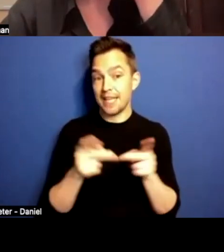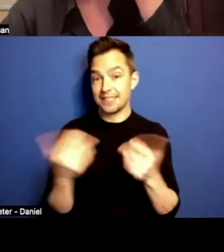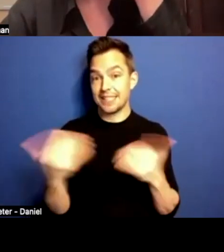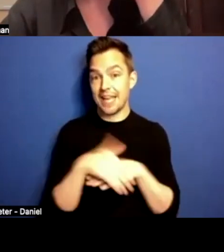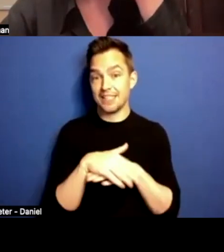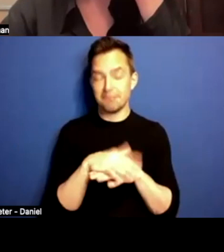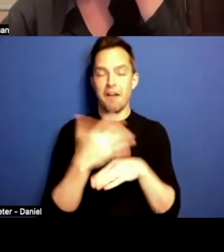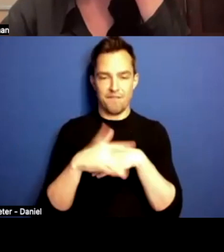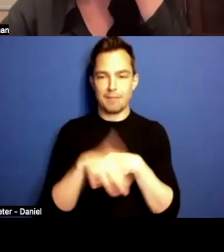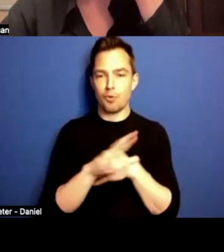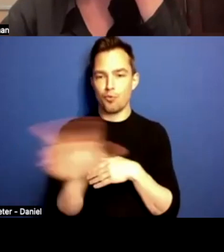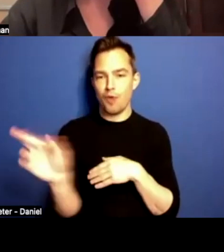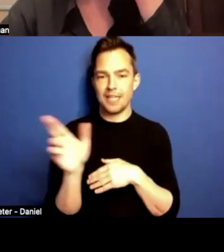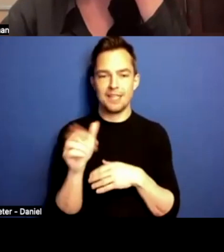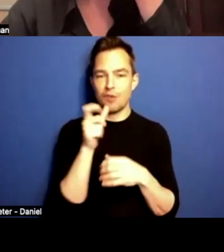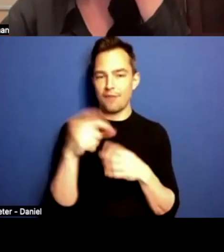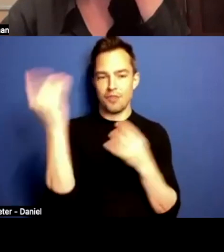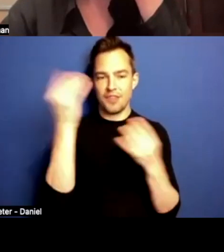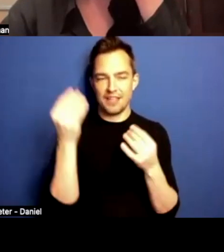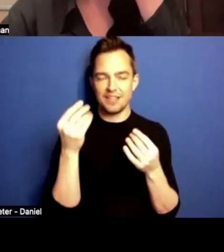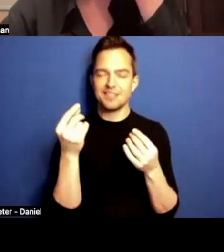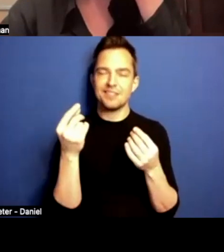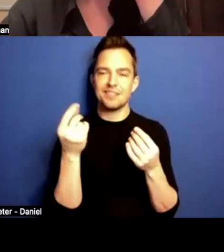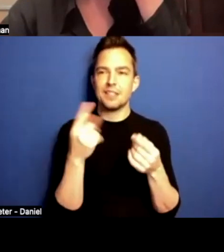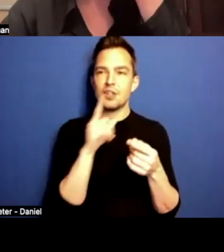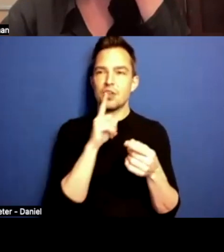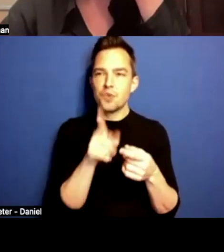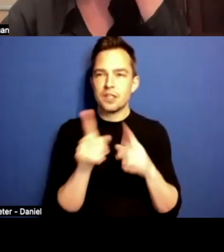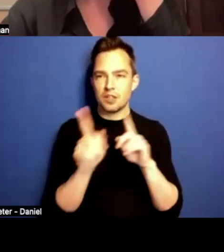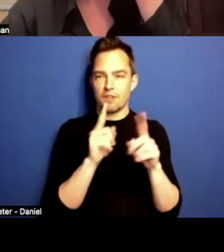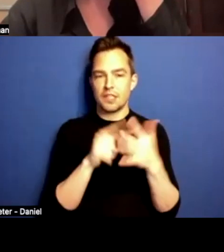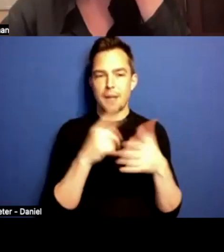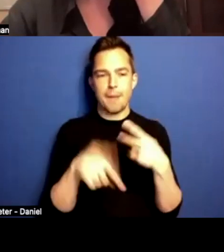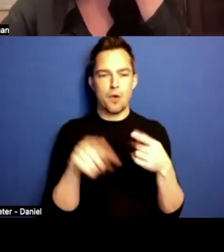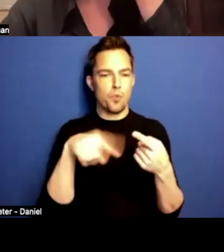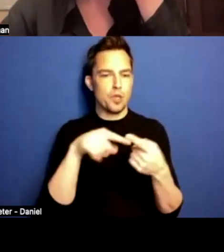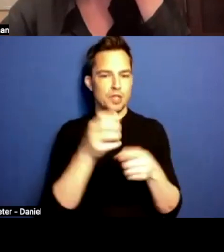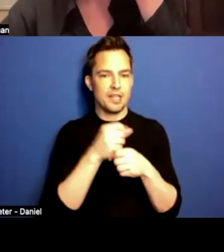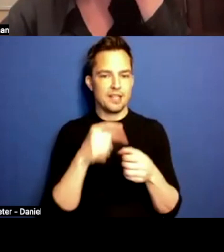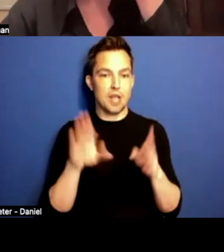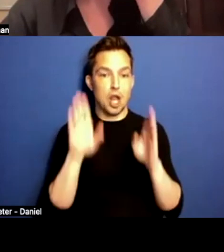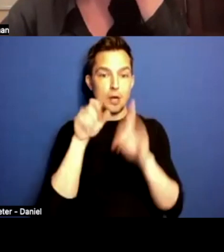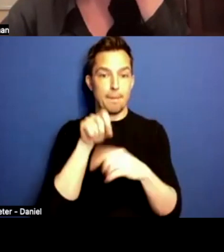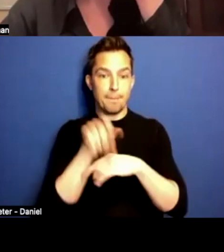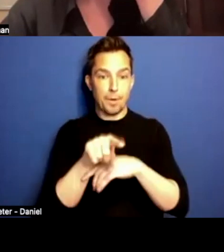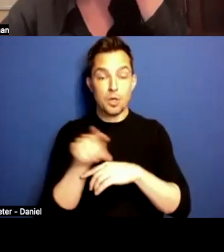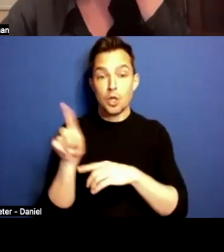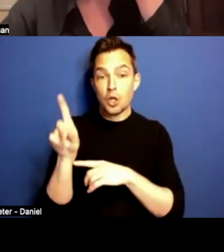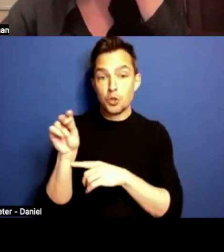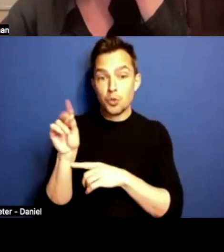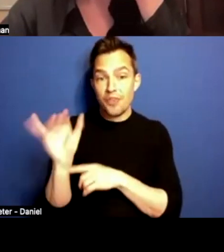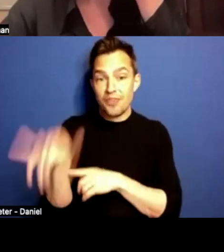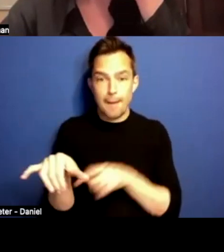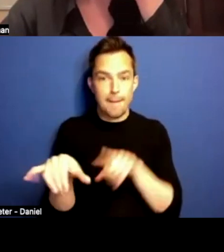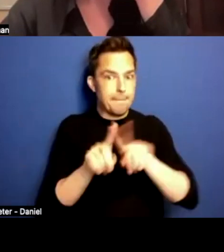it's available without thinking. So it's the real conversations about when you get this alert, do this, but definitely